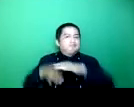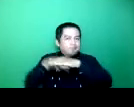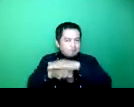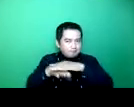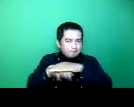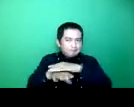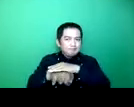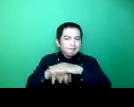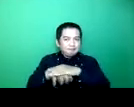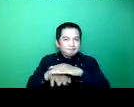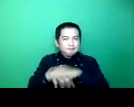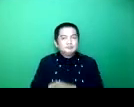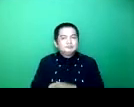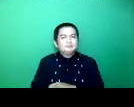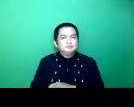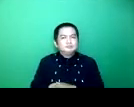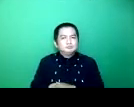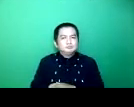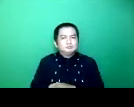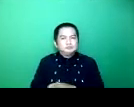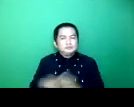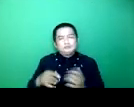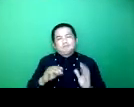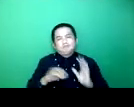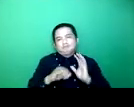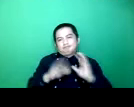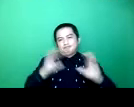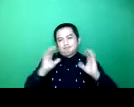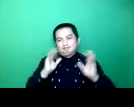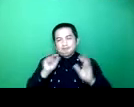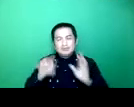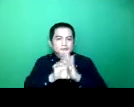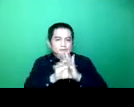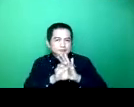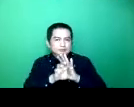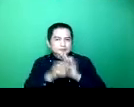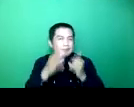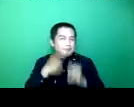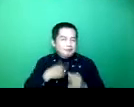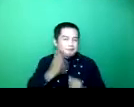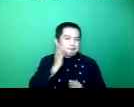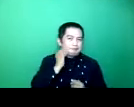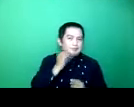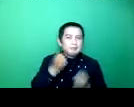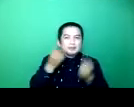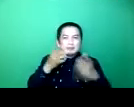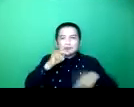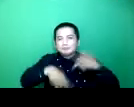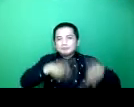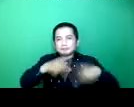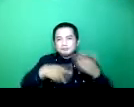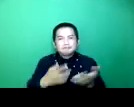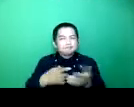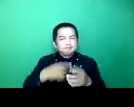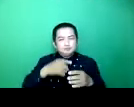And this is a good way. I like using illustration software as an example, because from my experience, many people know how to use these